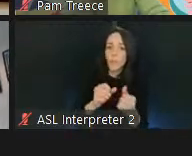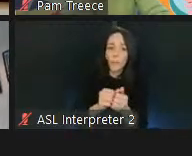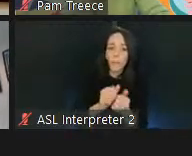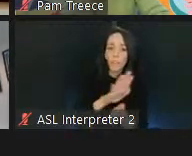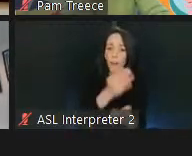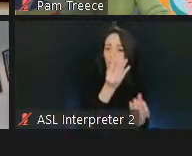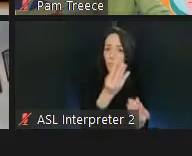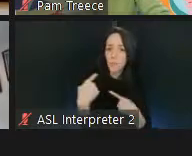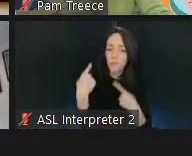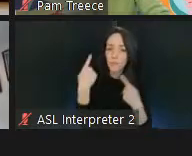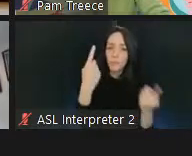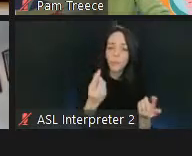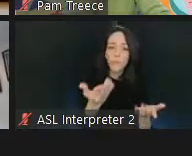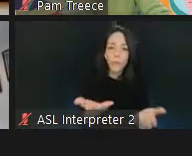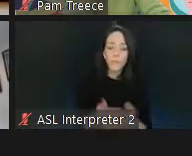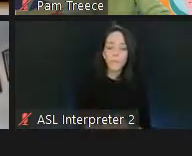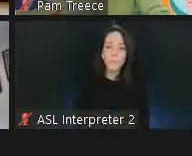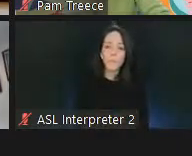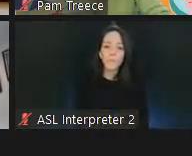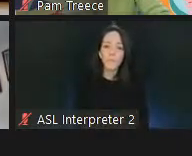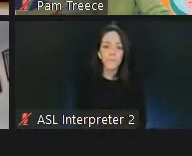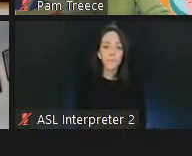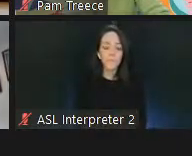so far?